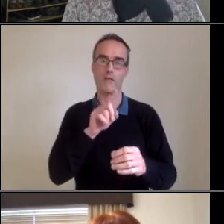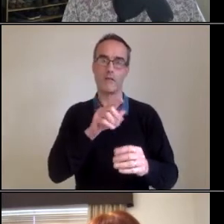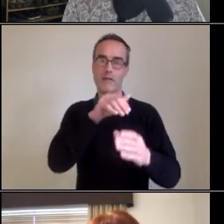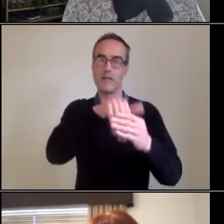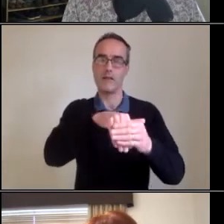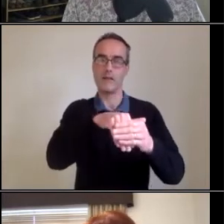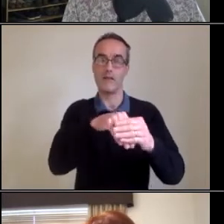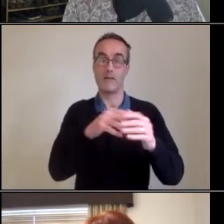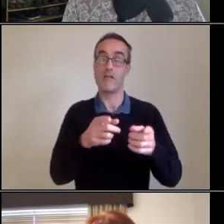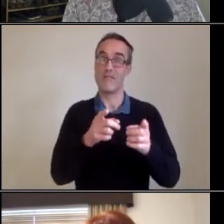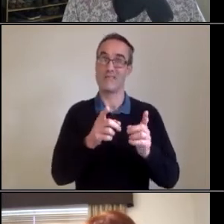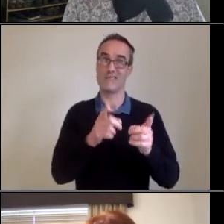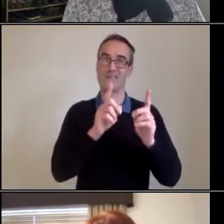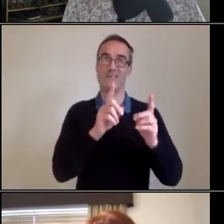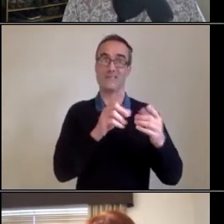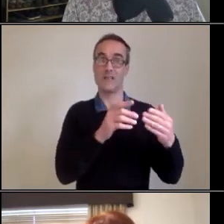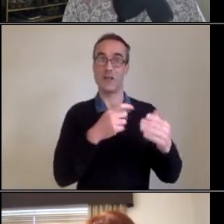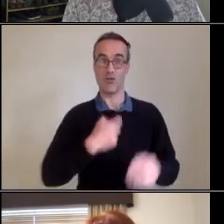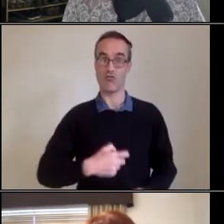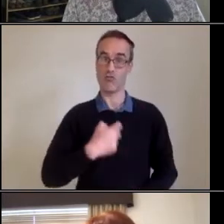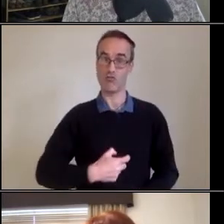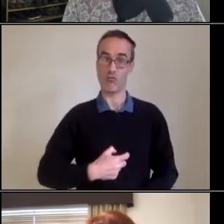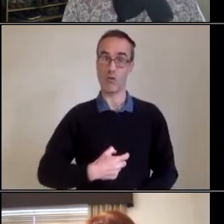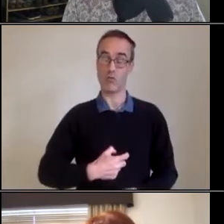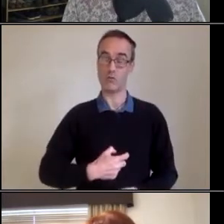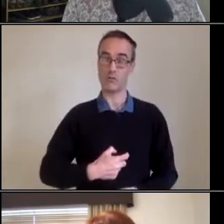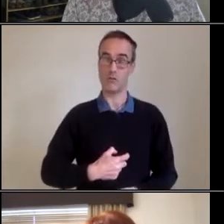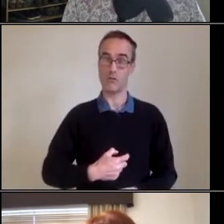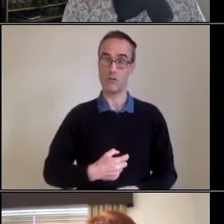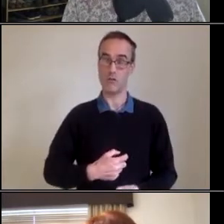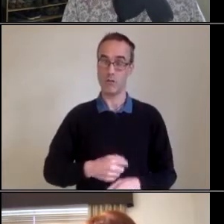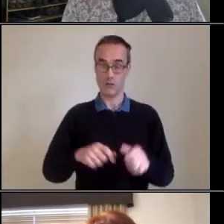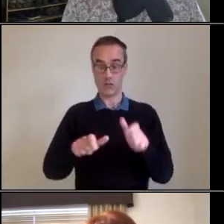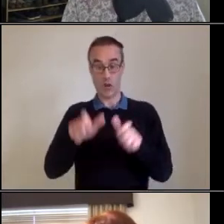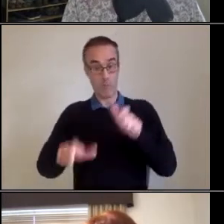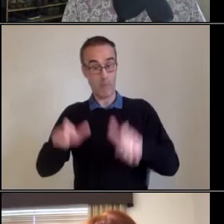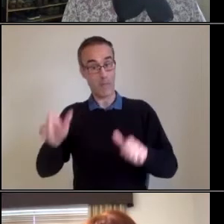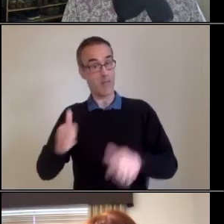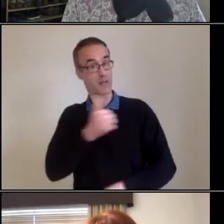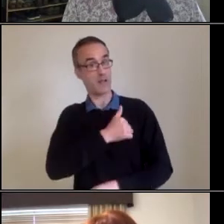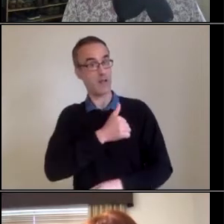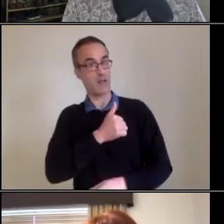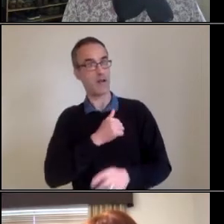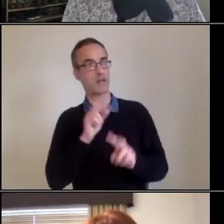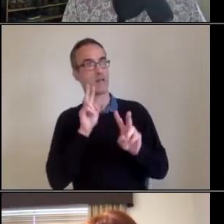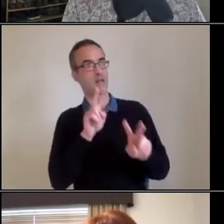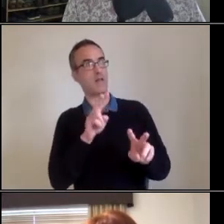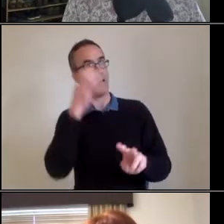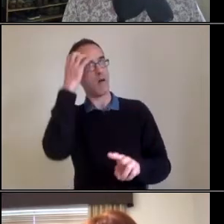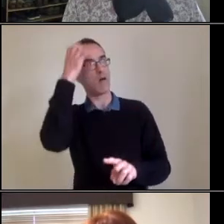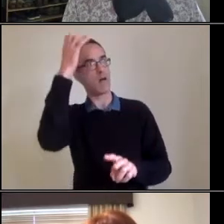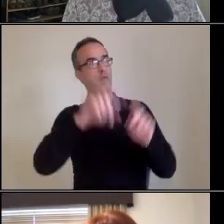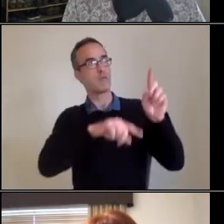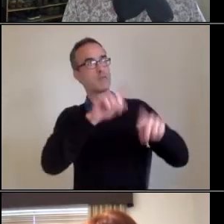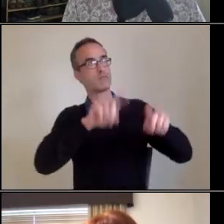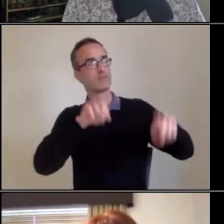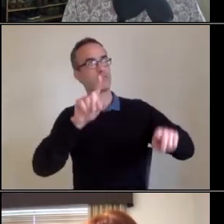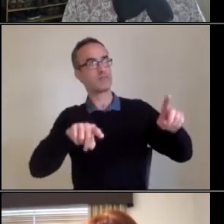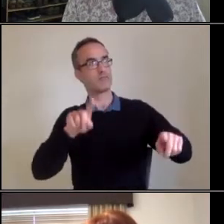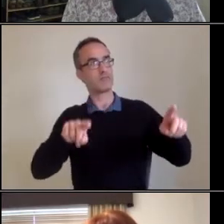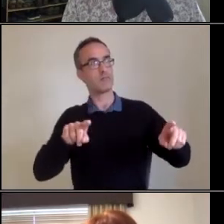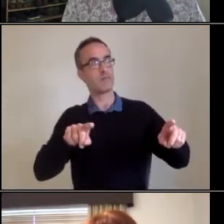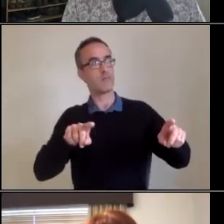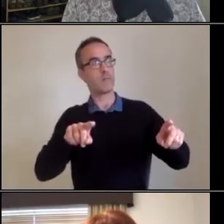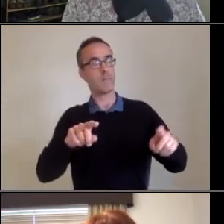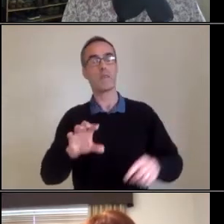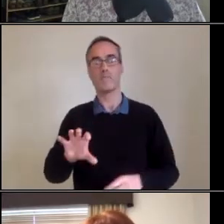It was a very visible and powerful message, and it has had an impact throughout the country and throughout all